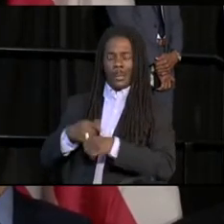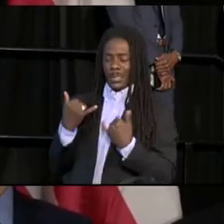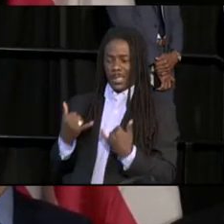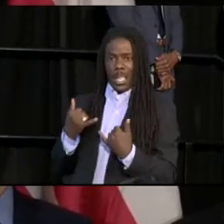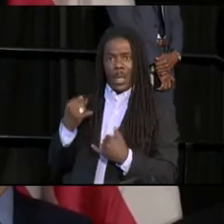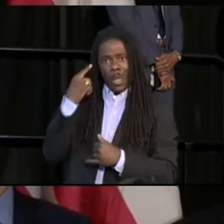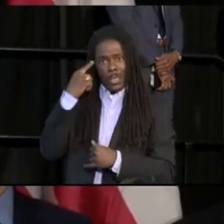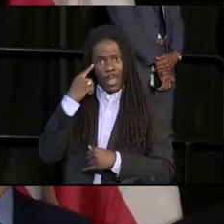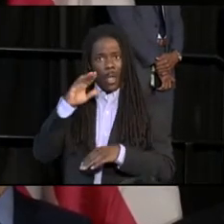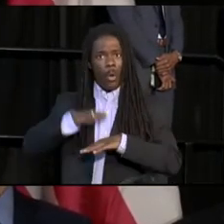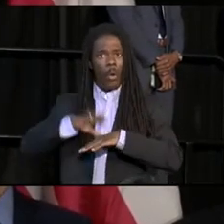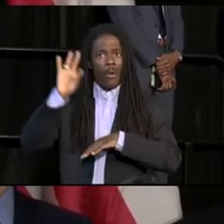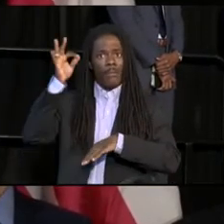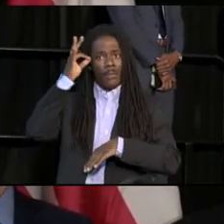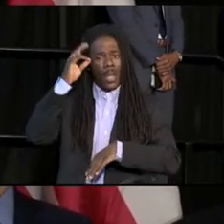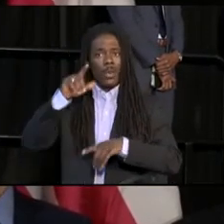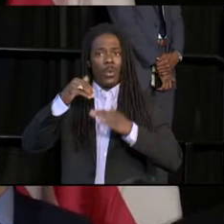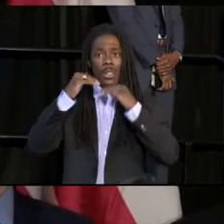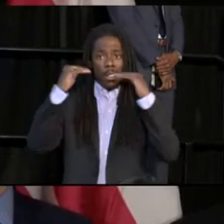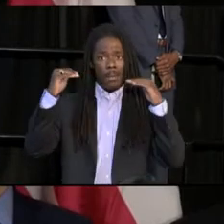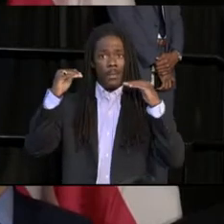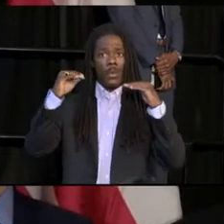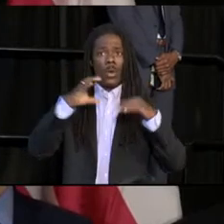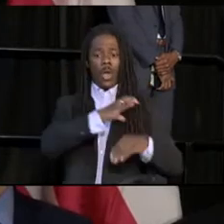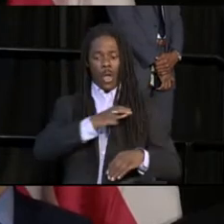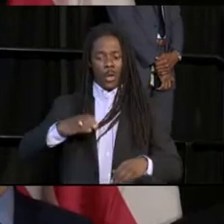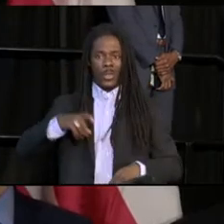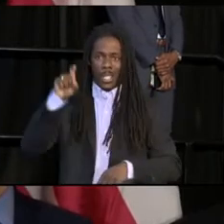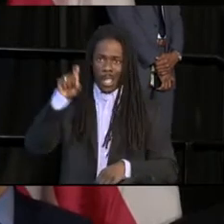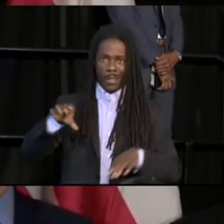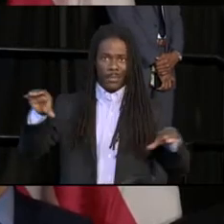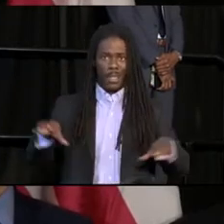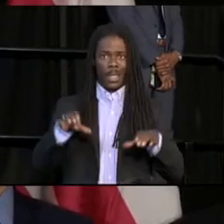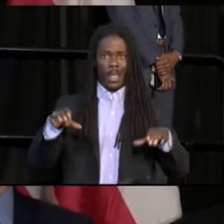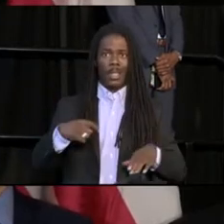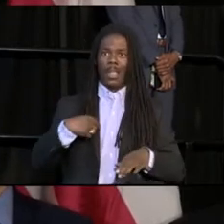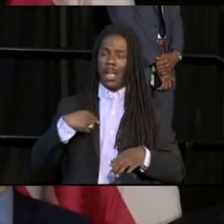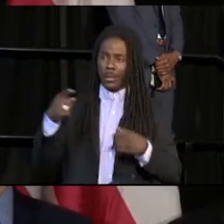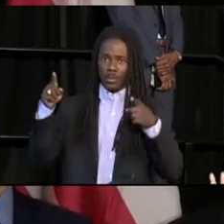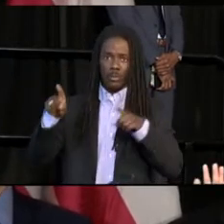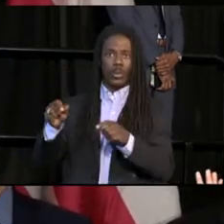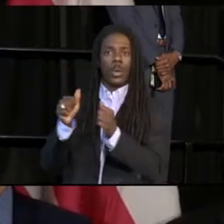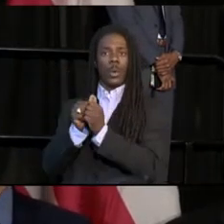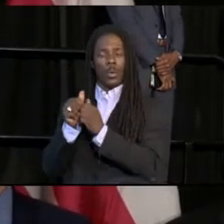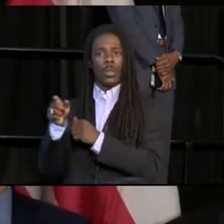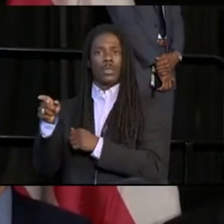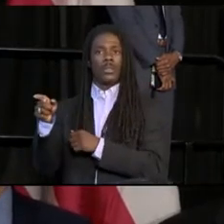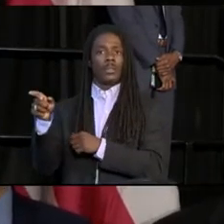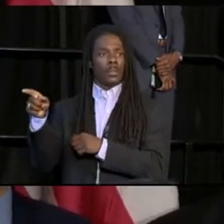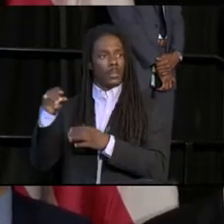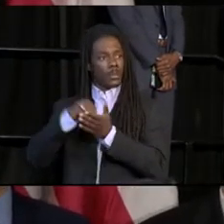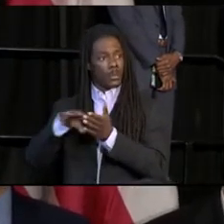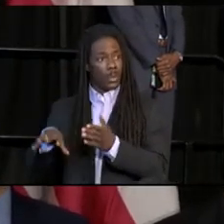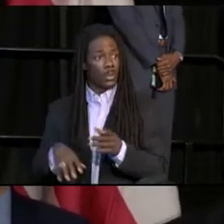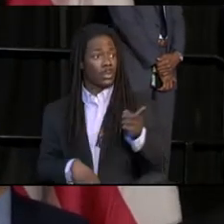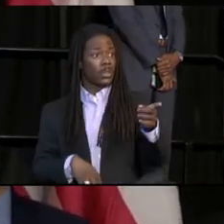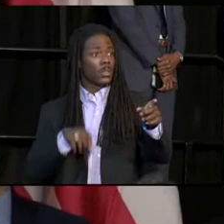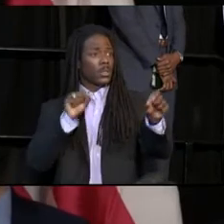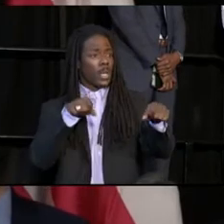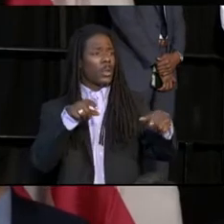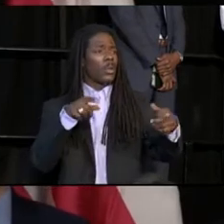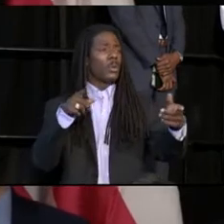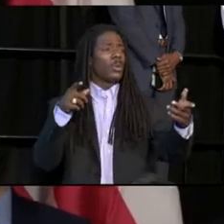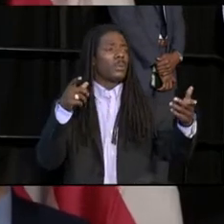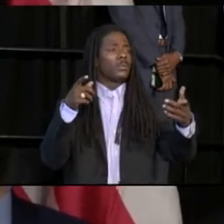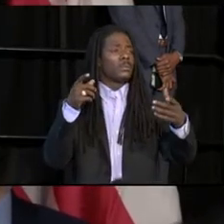on a federal level, Congress has to act. I couldn't agree more with these students. Yes. Can you put a